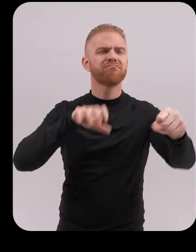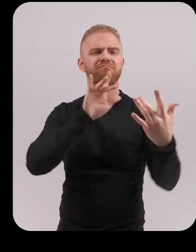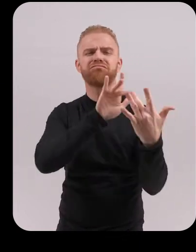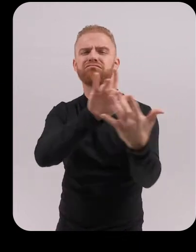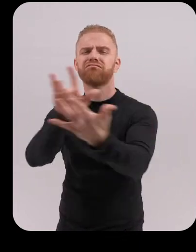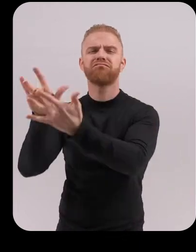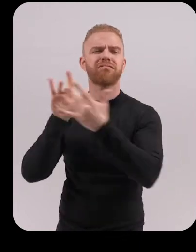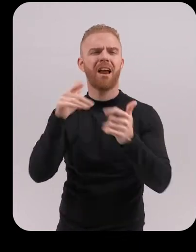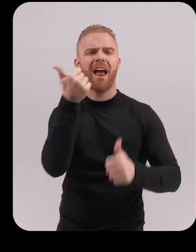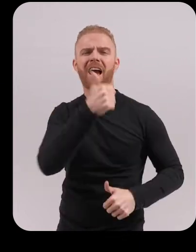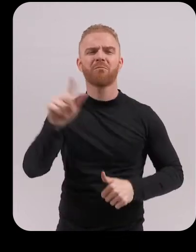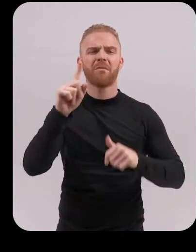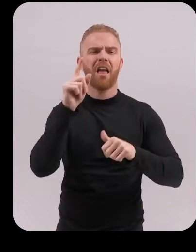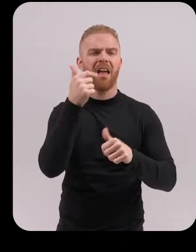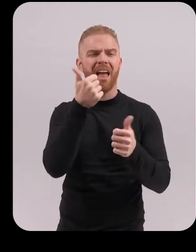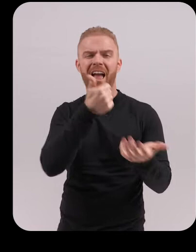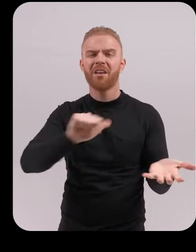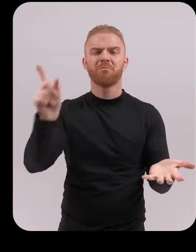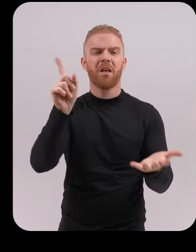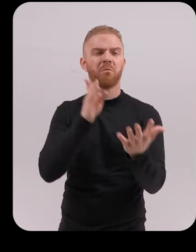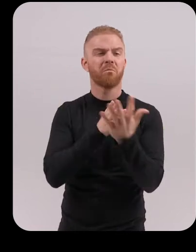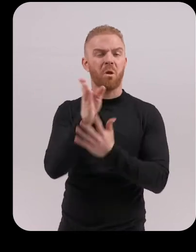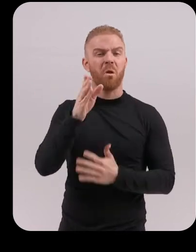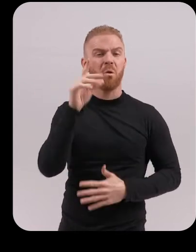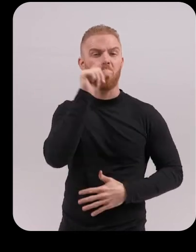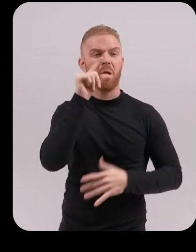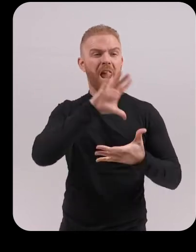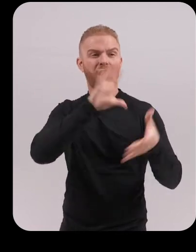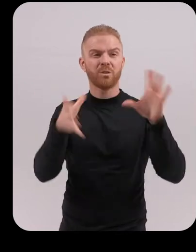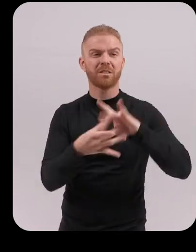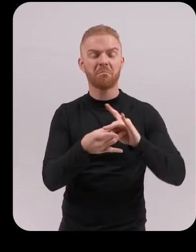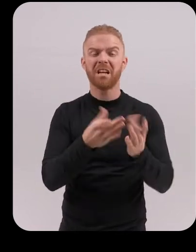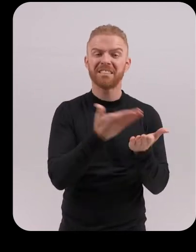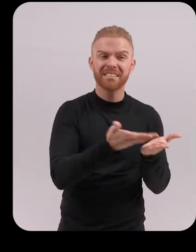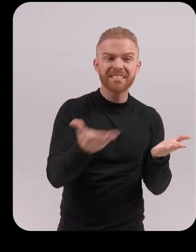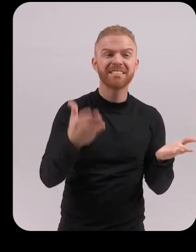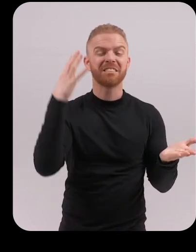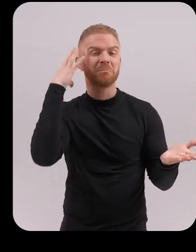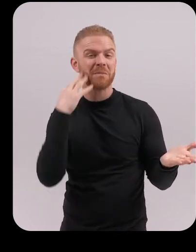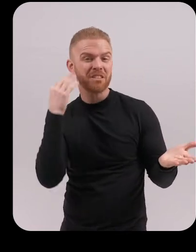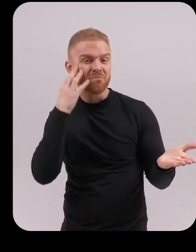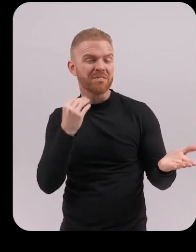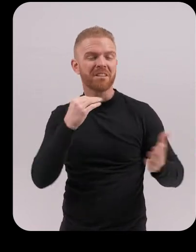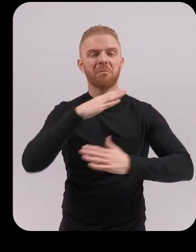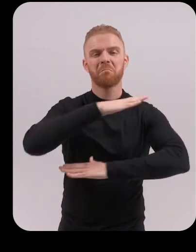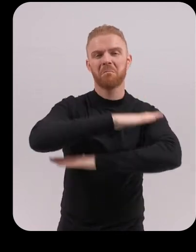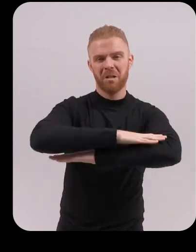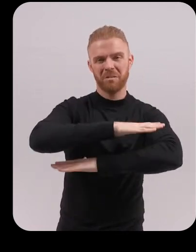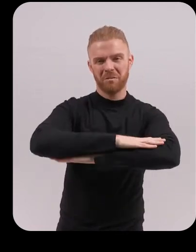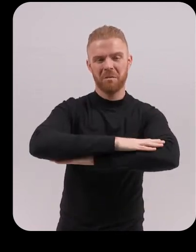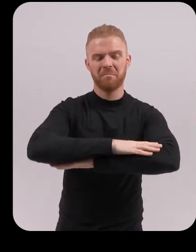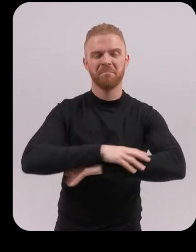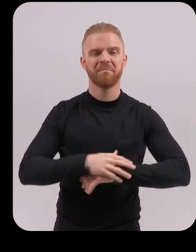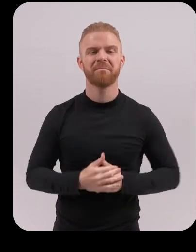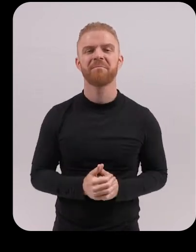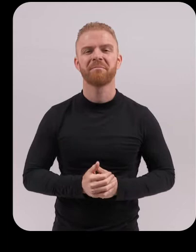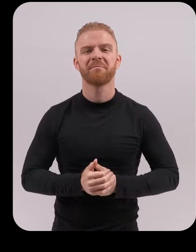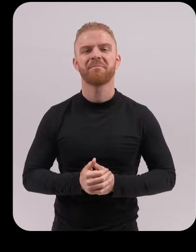reach anyone, anywhere, through Google's ecosystem of devices, app experiences, and platforms.